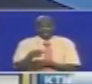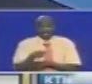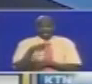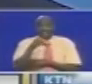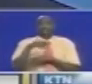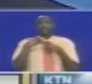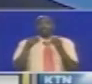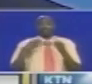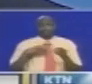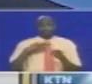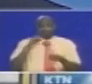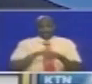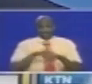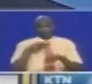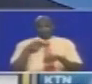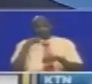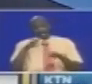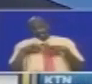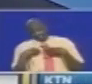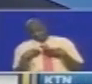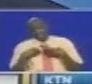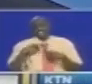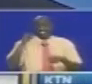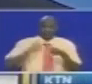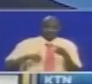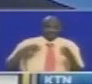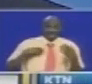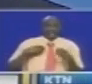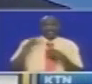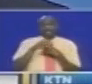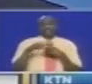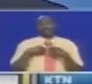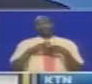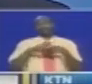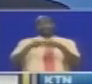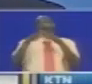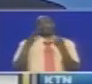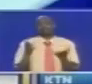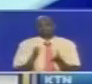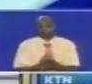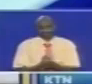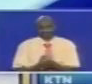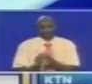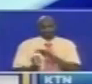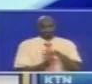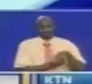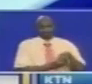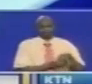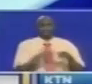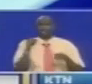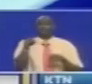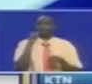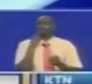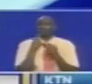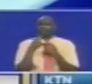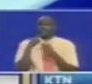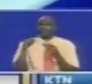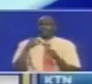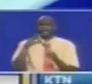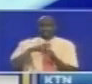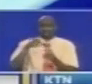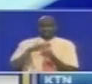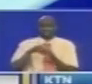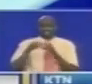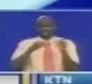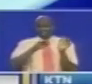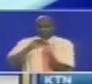people time to concede defeat, and now the country can move forward. You have talked about holding the election separately